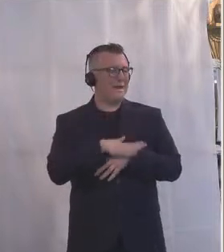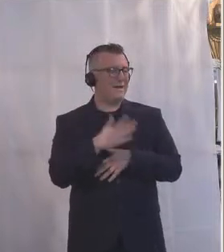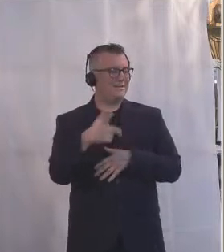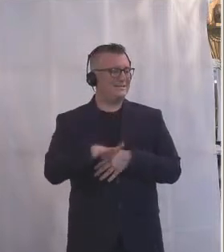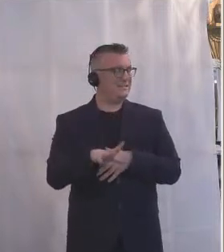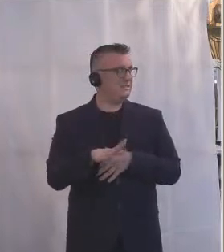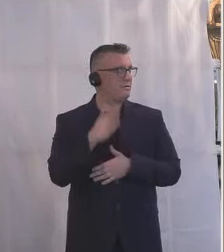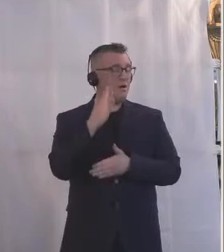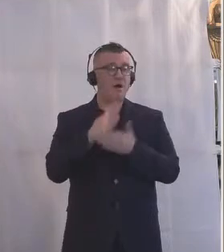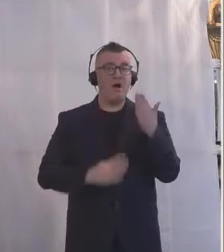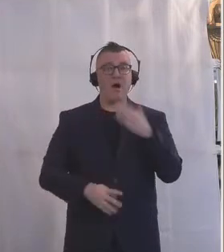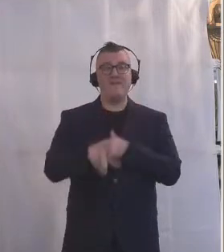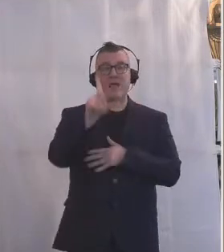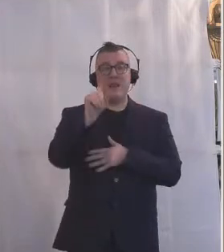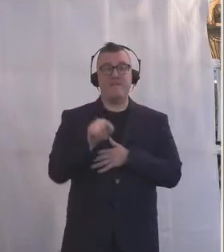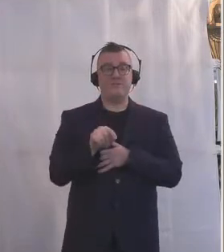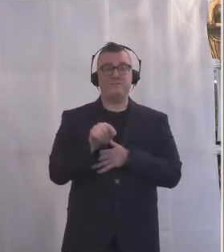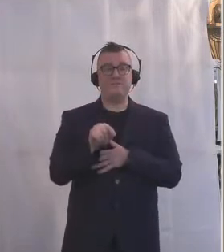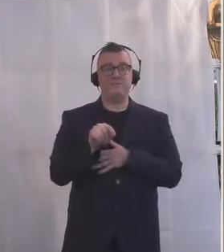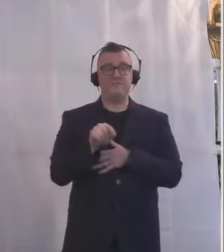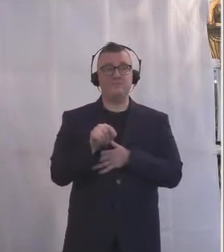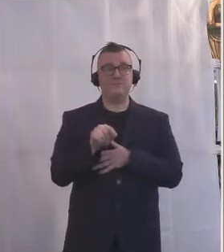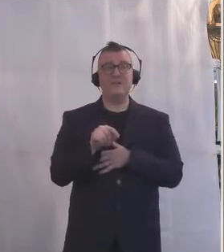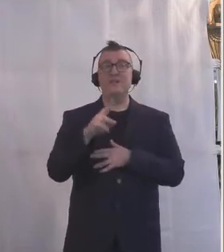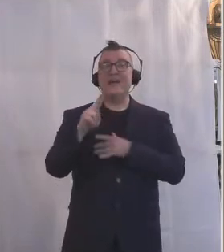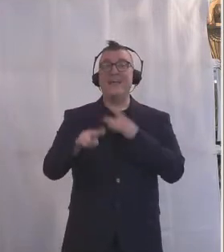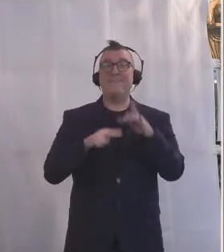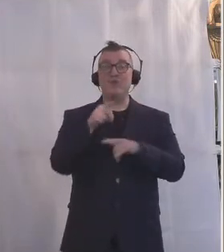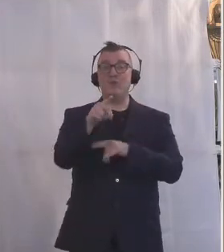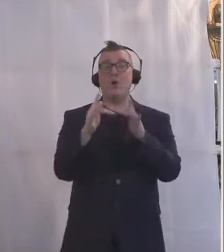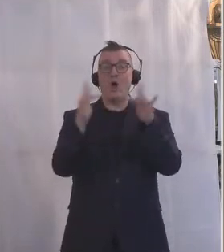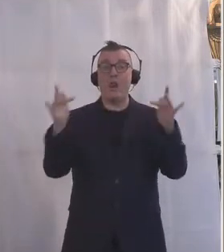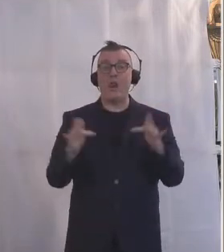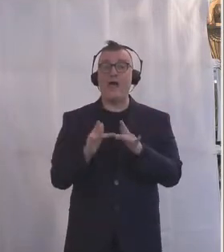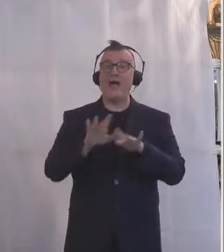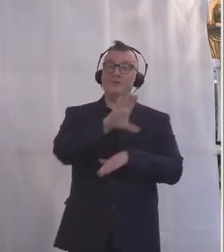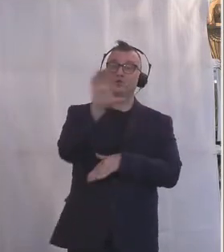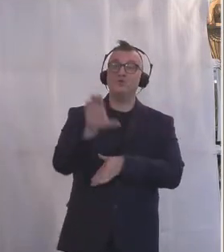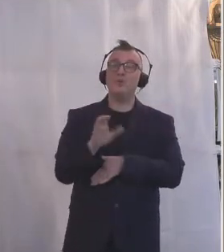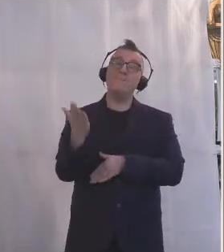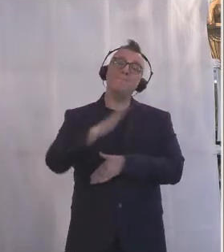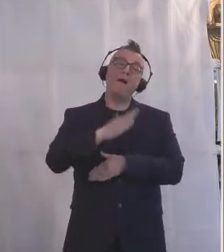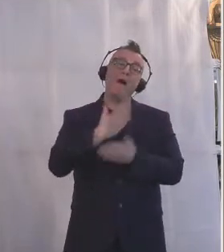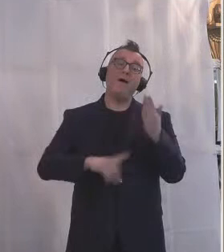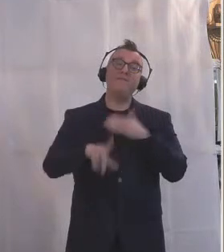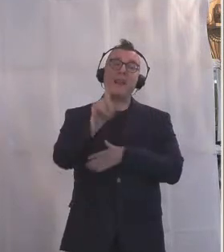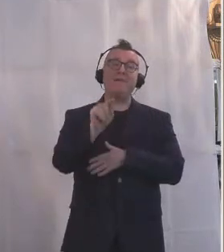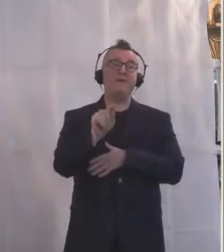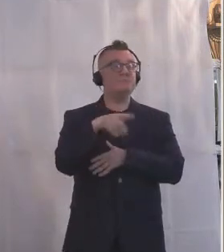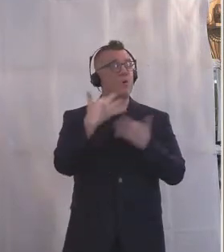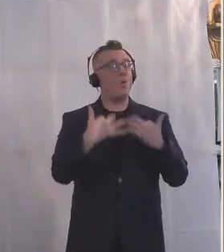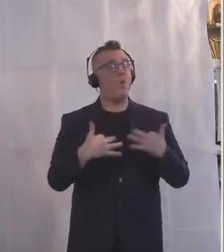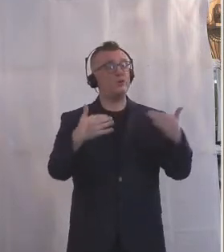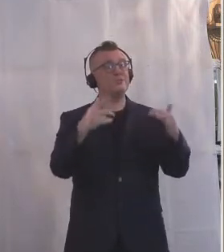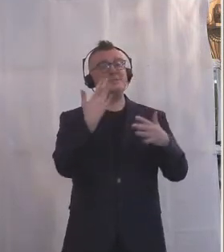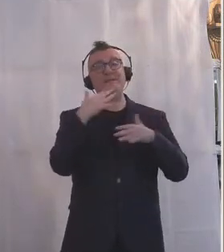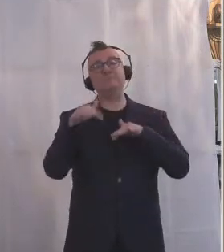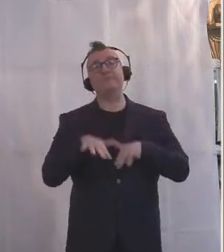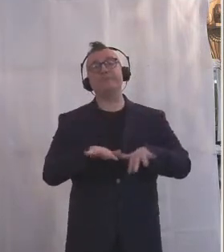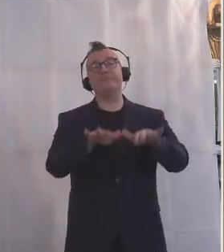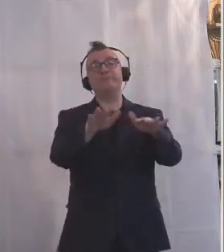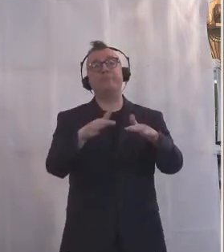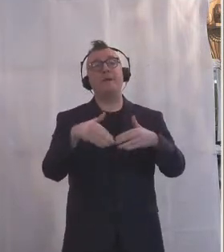at 11:30. So if you're online, we'll see you back at 11:30. And people in the room, if you want to make your way out to the